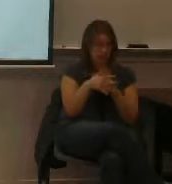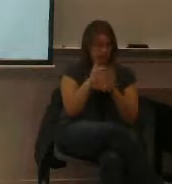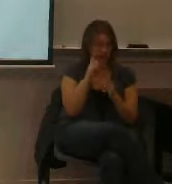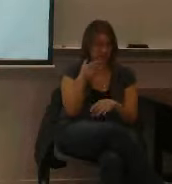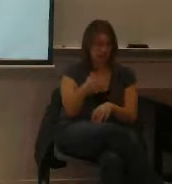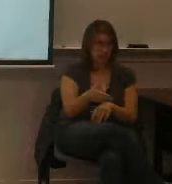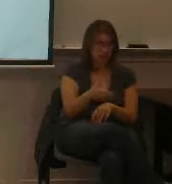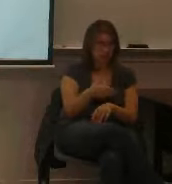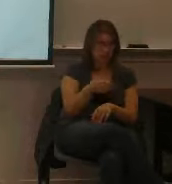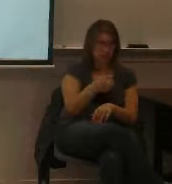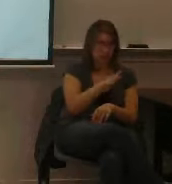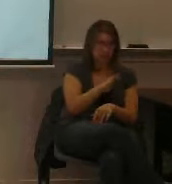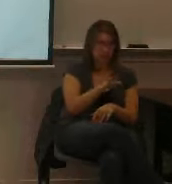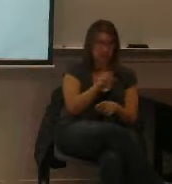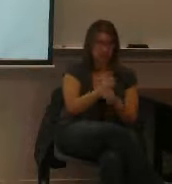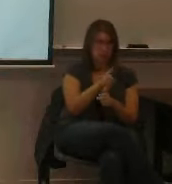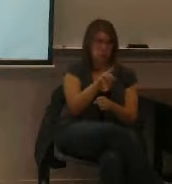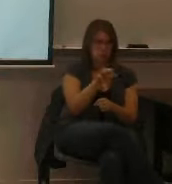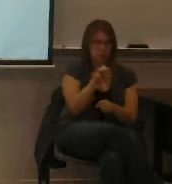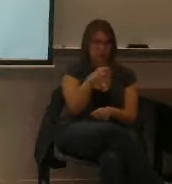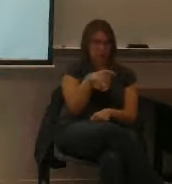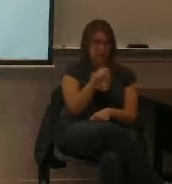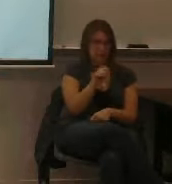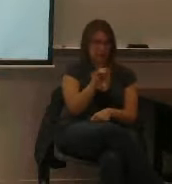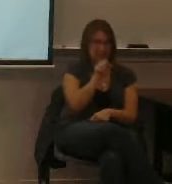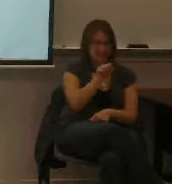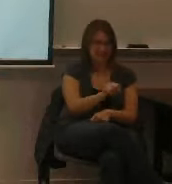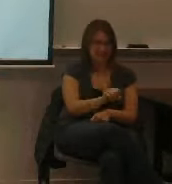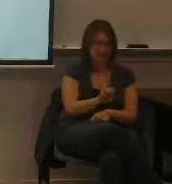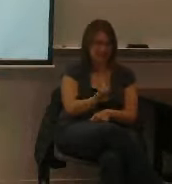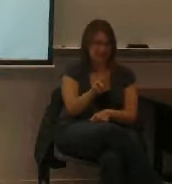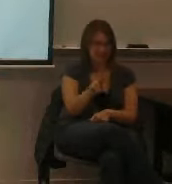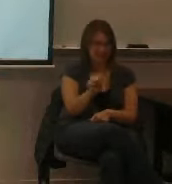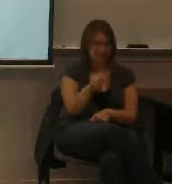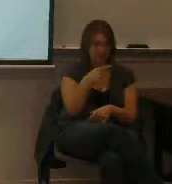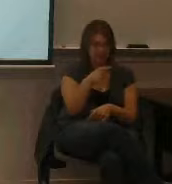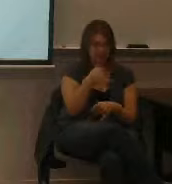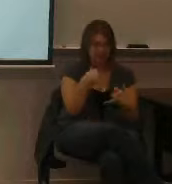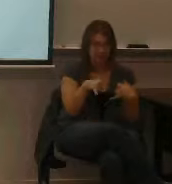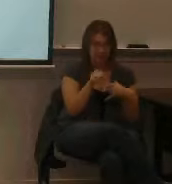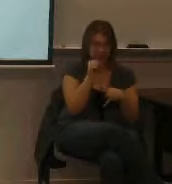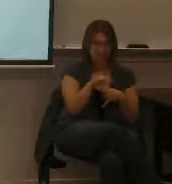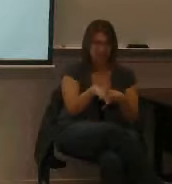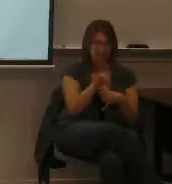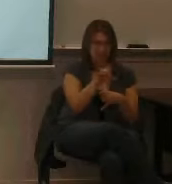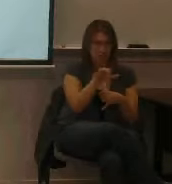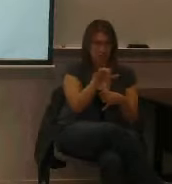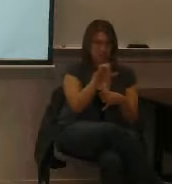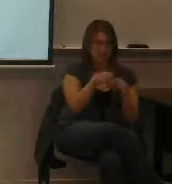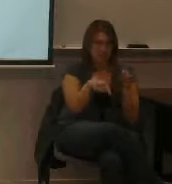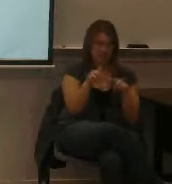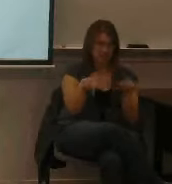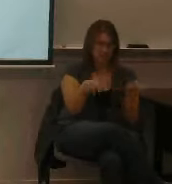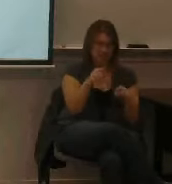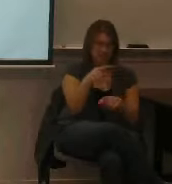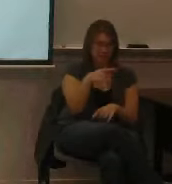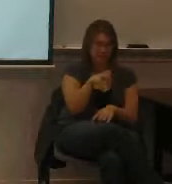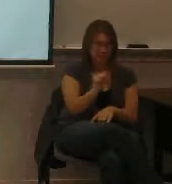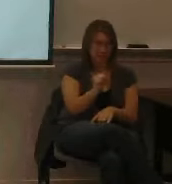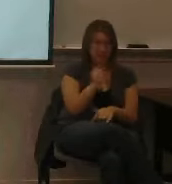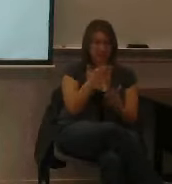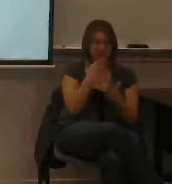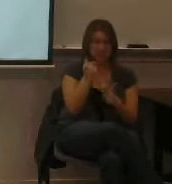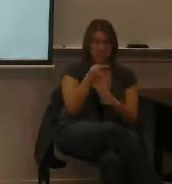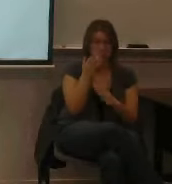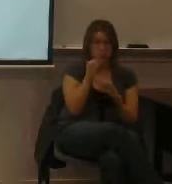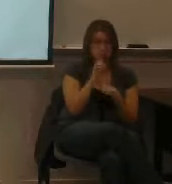for fishes, down in the southeastern United States, you're still not going to come up with that many species. Perhaps the best